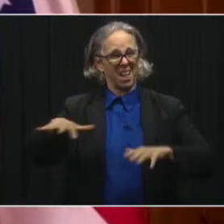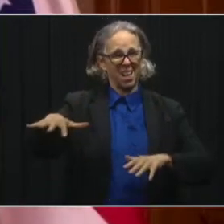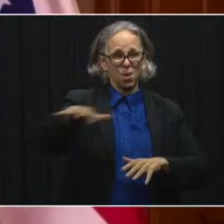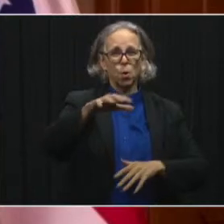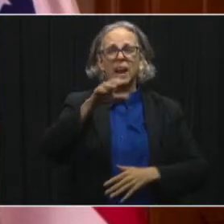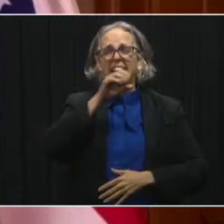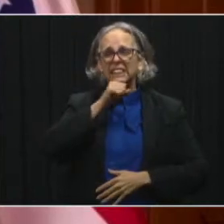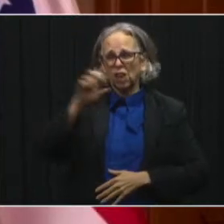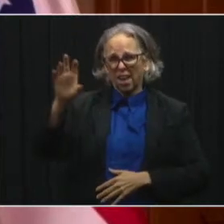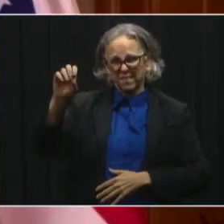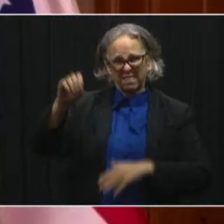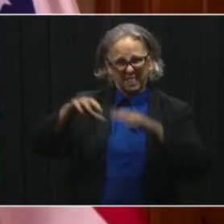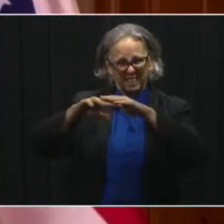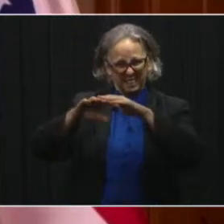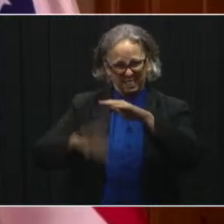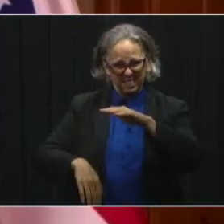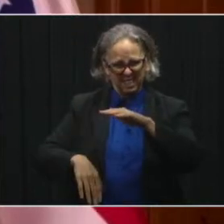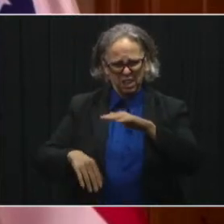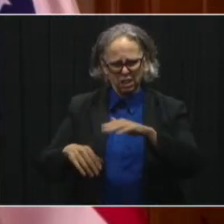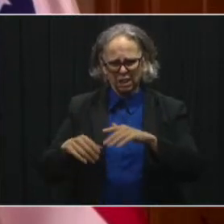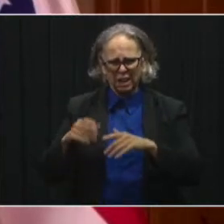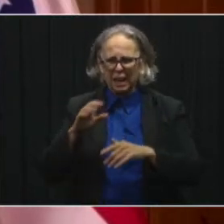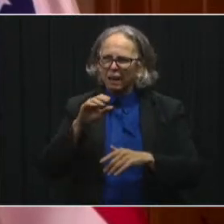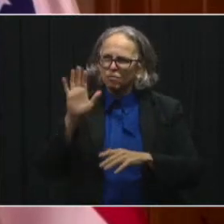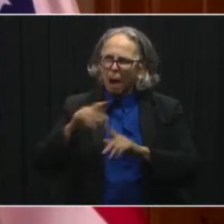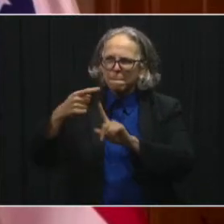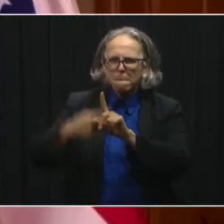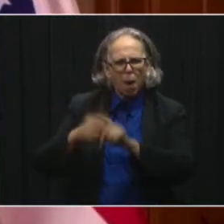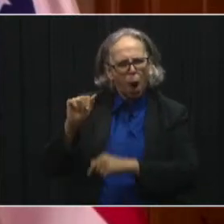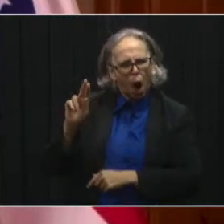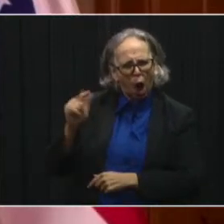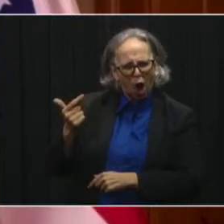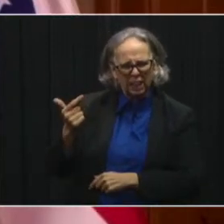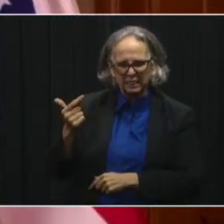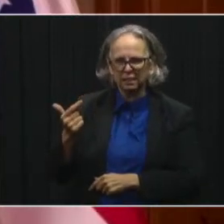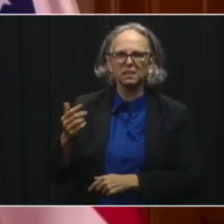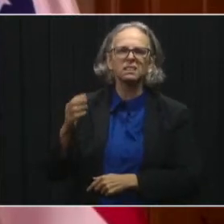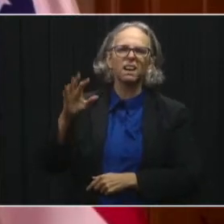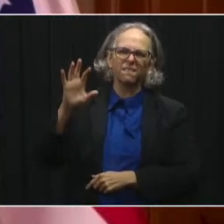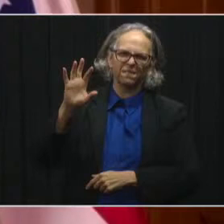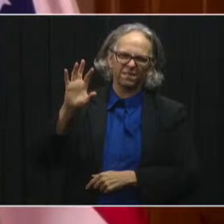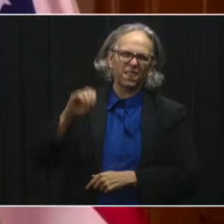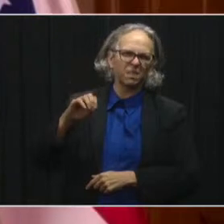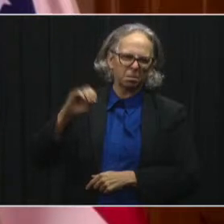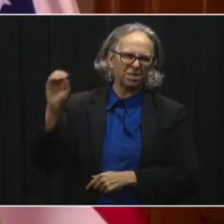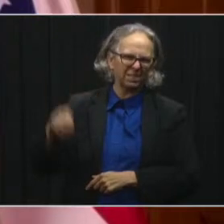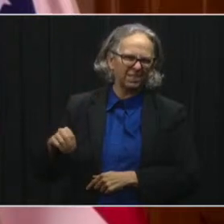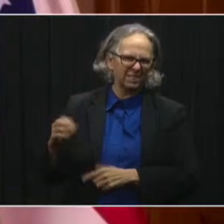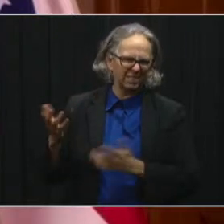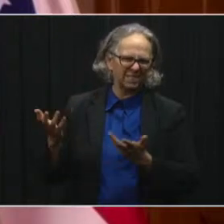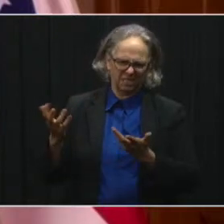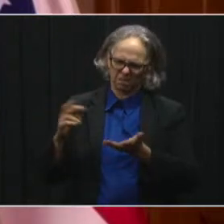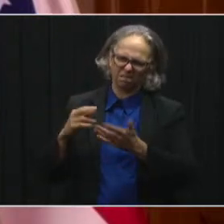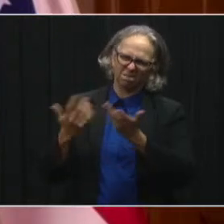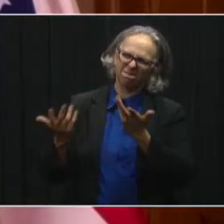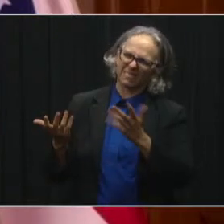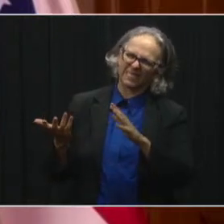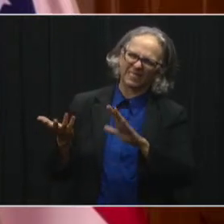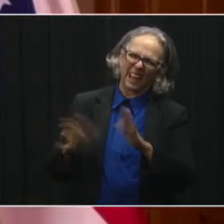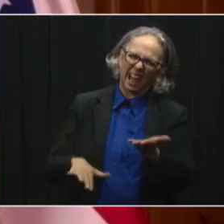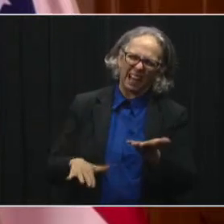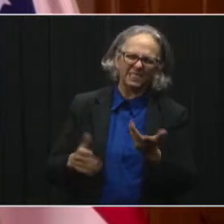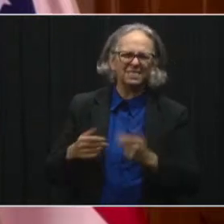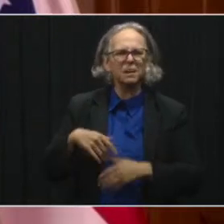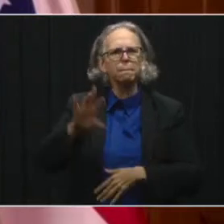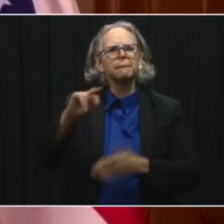other words, in August, on average, 2 people younger than 50 died of COVID in Ohio every single day. Last month, preliminary